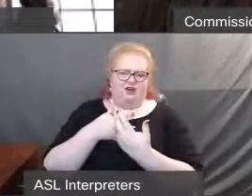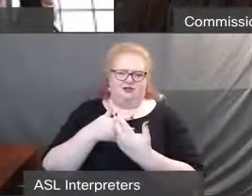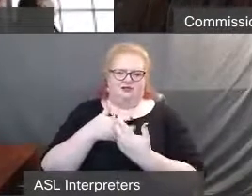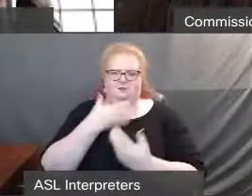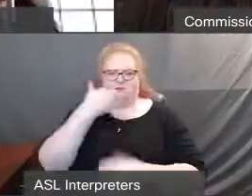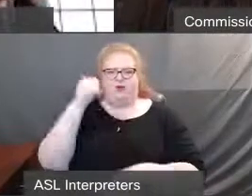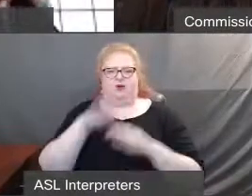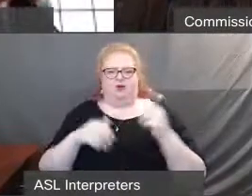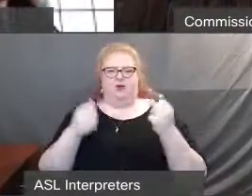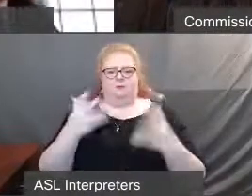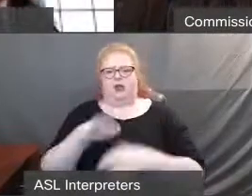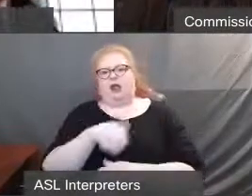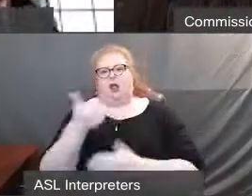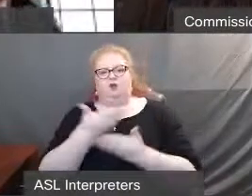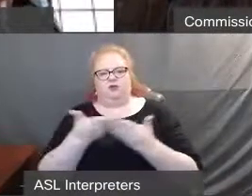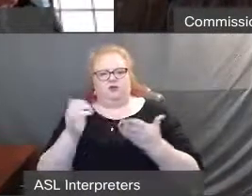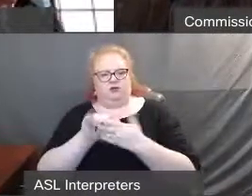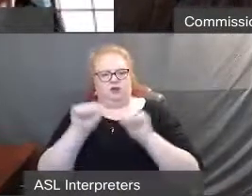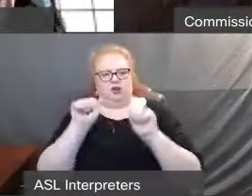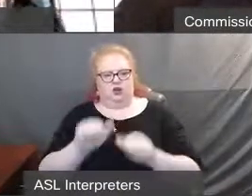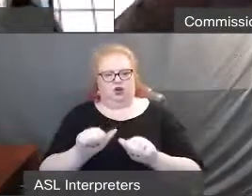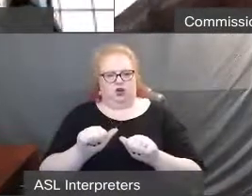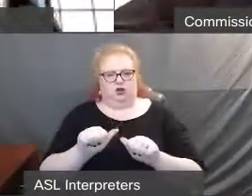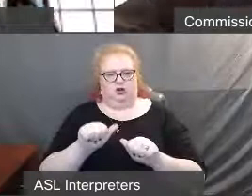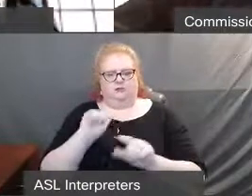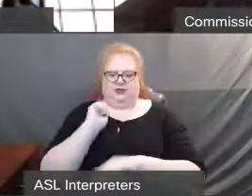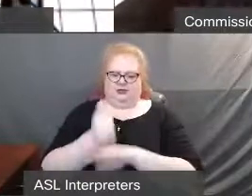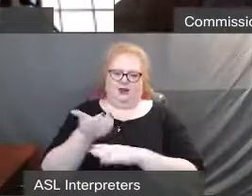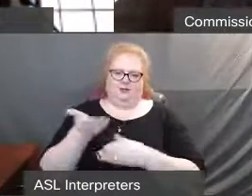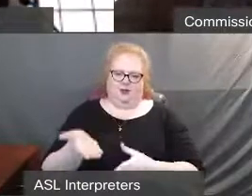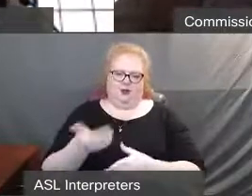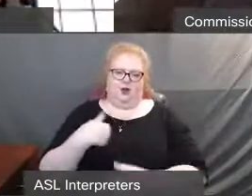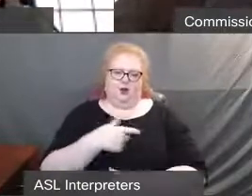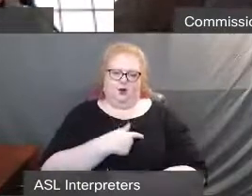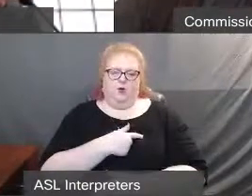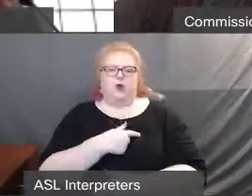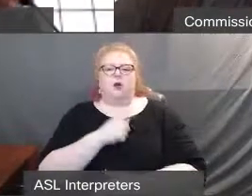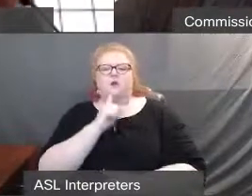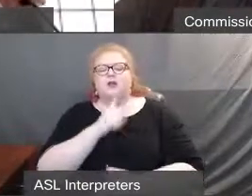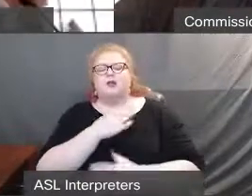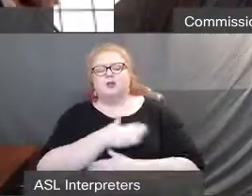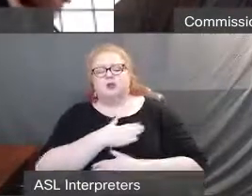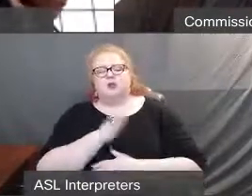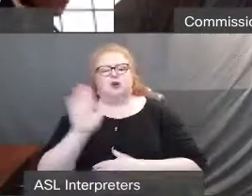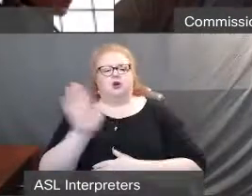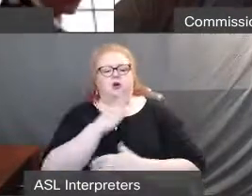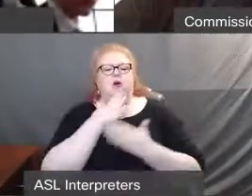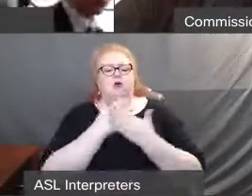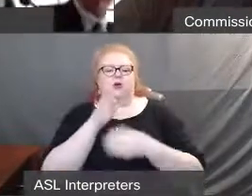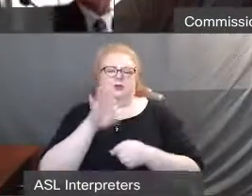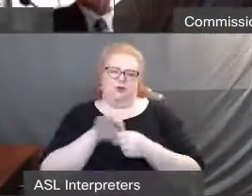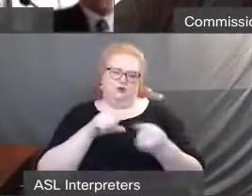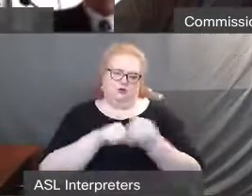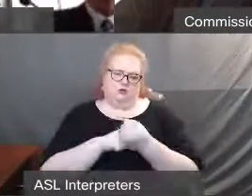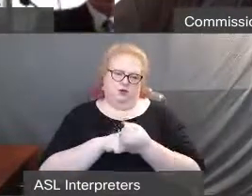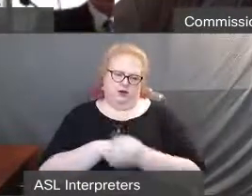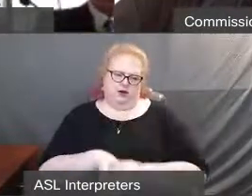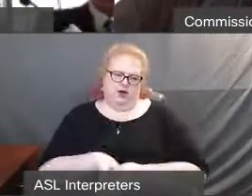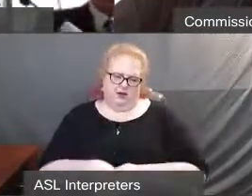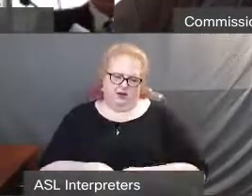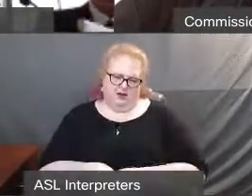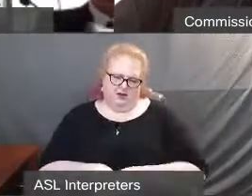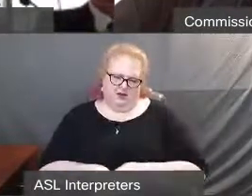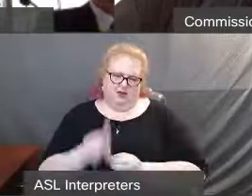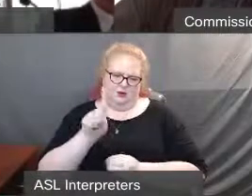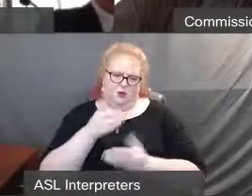other things that could go here automatically. So with that, would appreciate a good vote. Okay. Okay. Time left? Good. One